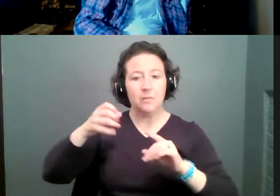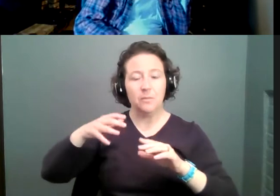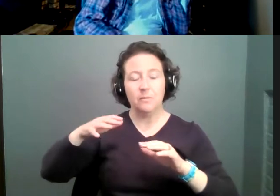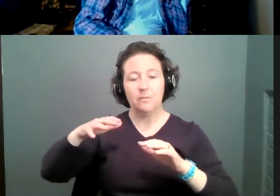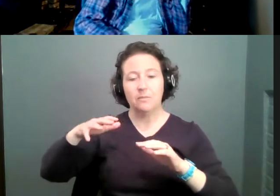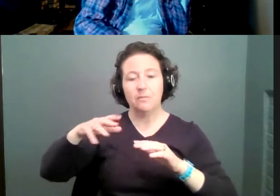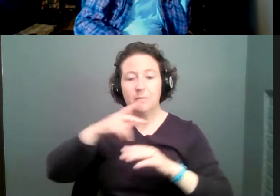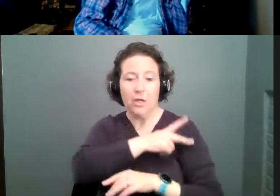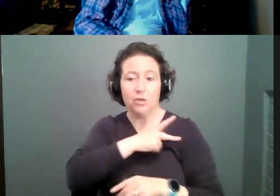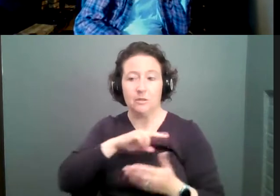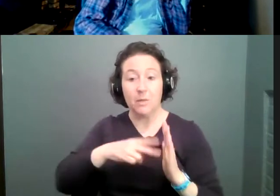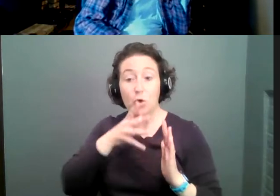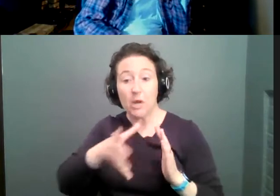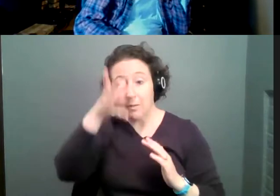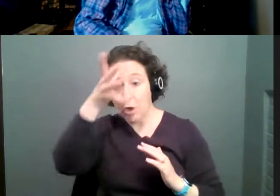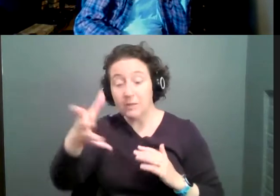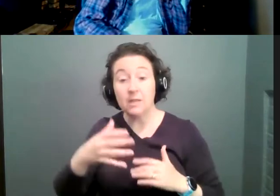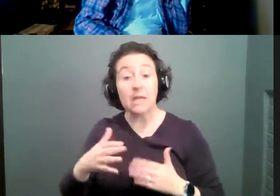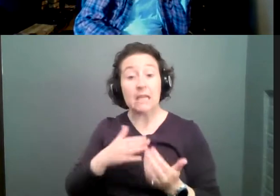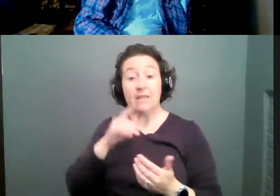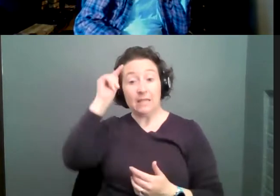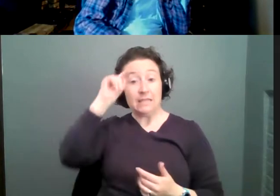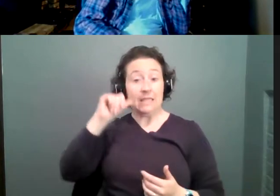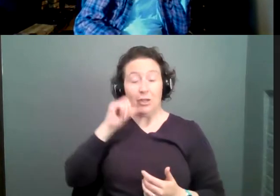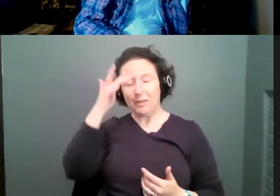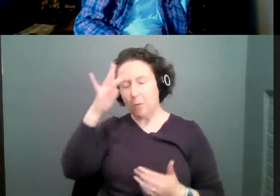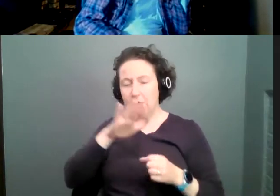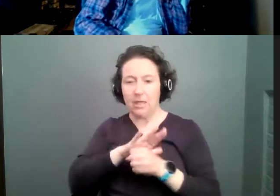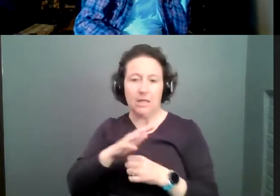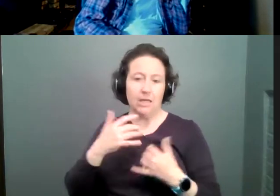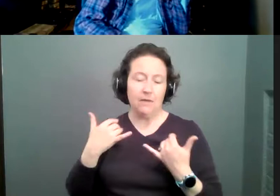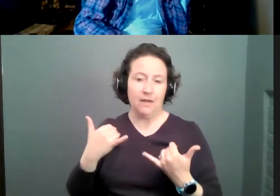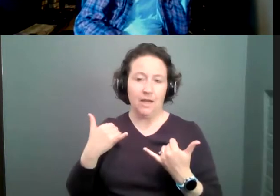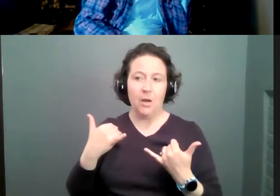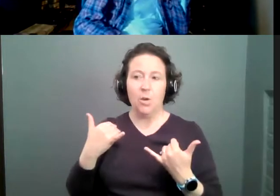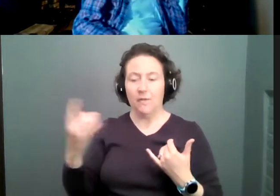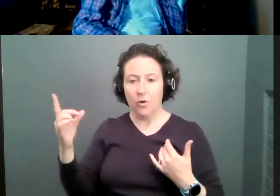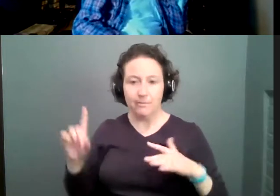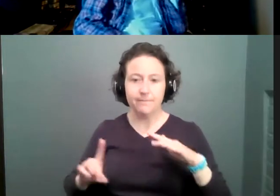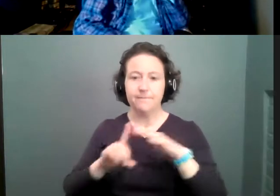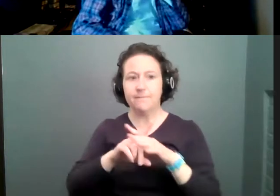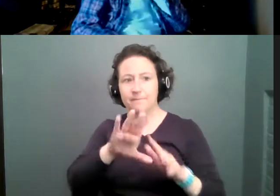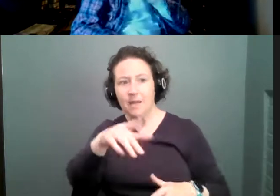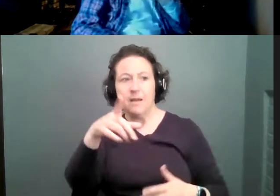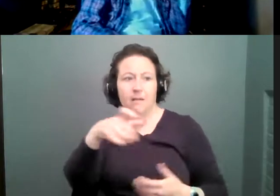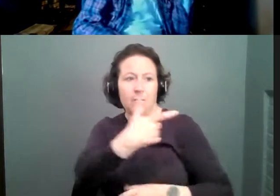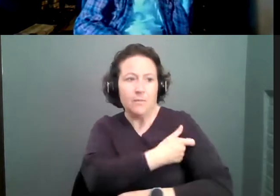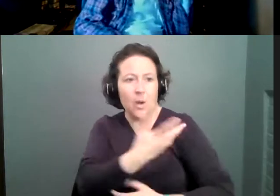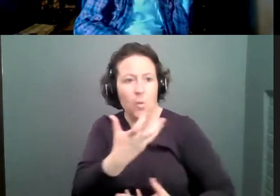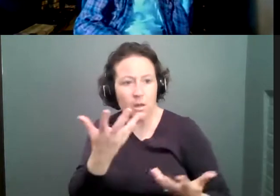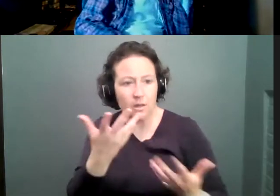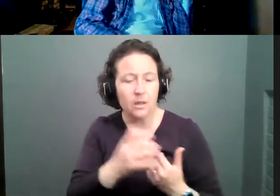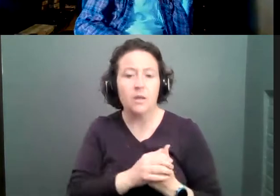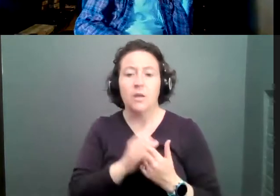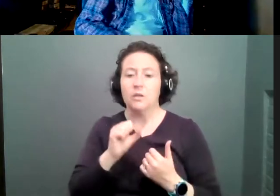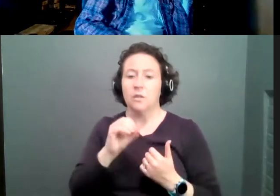grandparents. And that's why even the teenagers are smart enough in today's world to come forward and ask for this vaccination. So it's